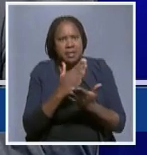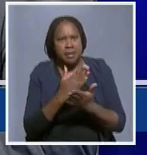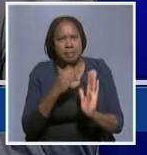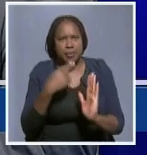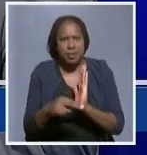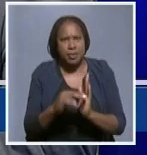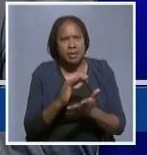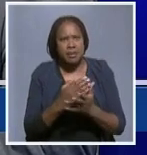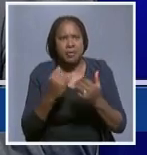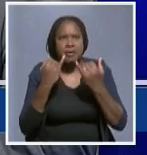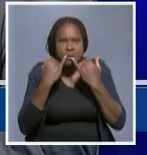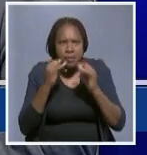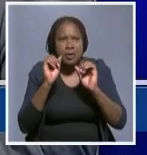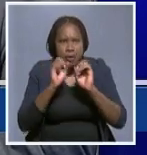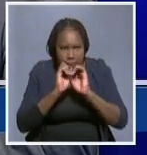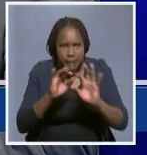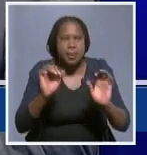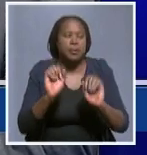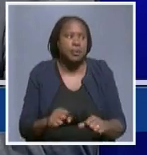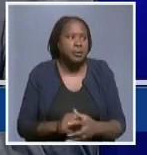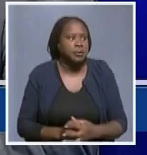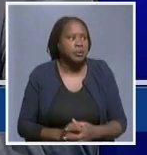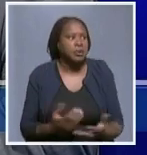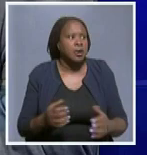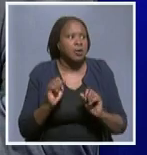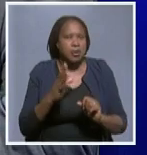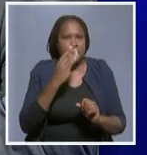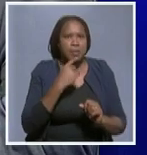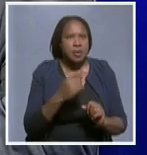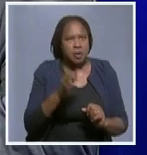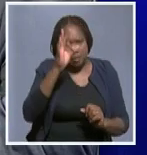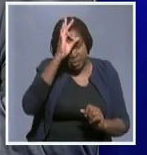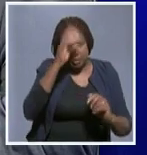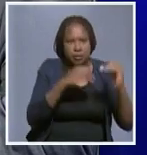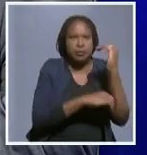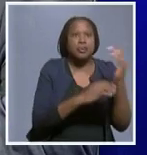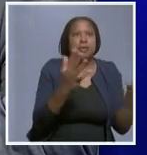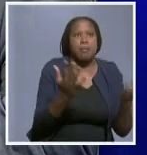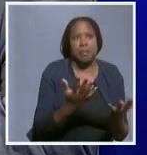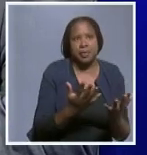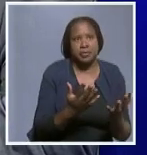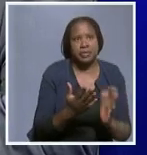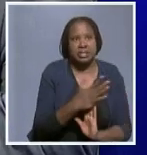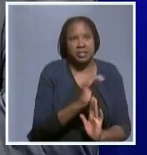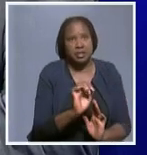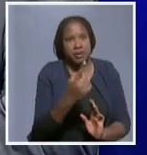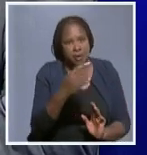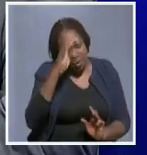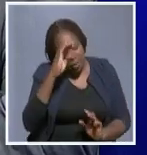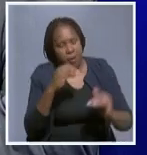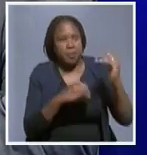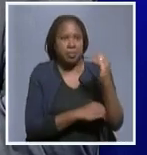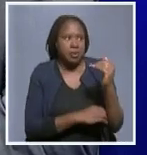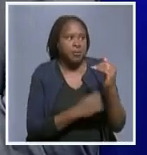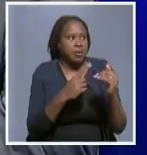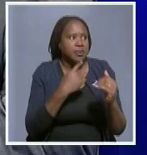of the statistics that we can release. For example, we can plot to say where the police stations are for your own safety when you are looking for the police, but